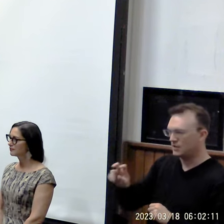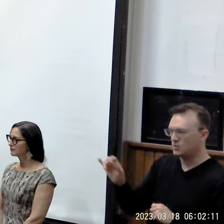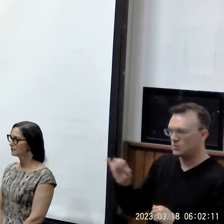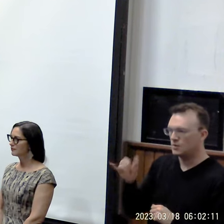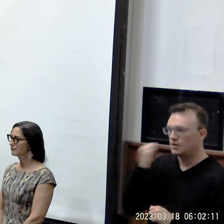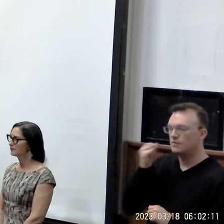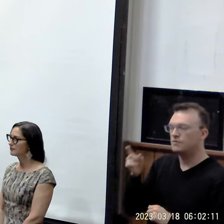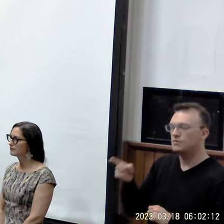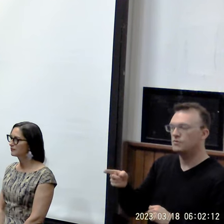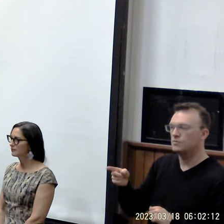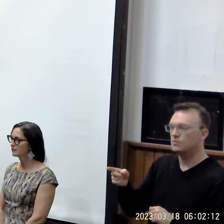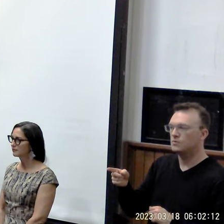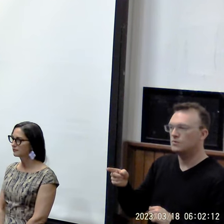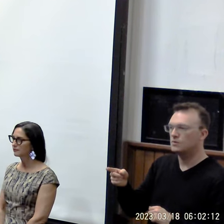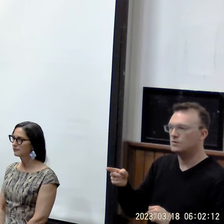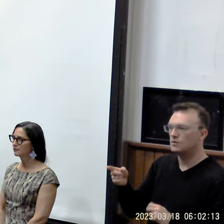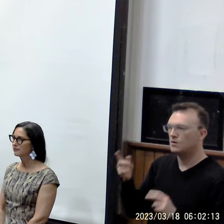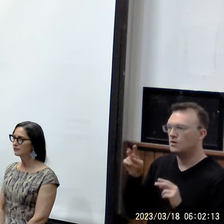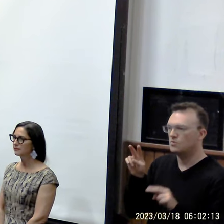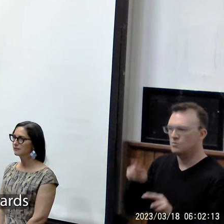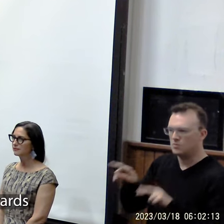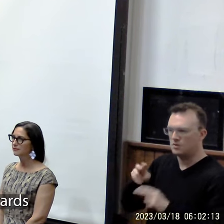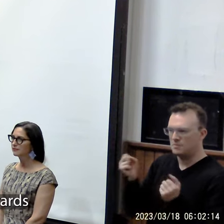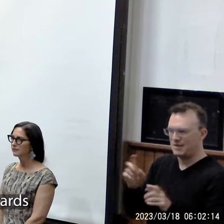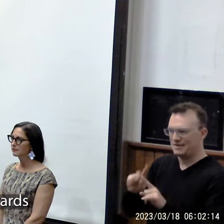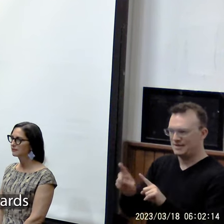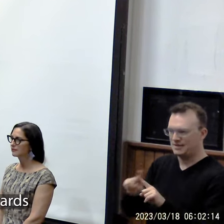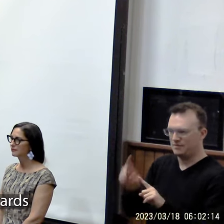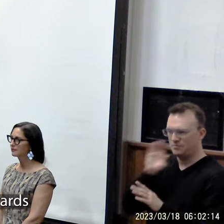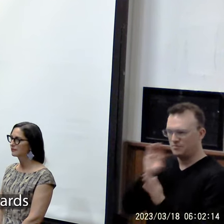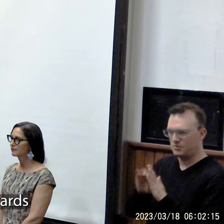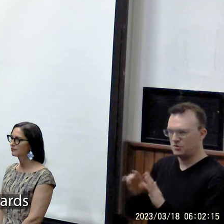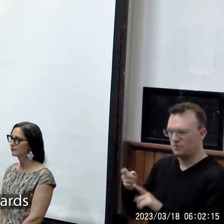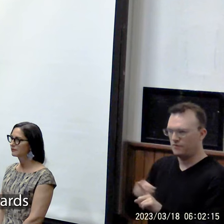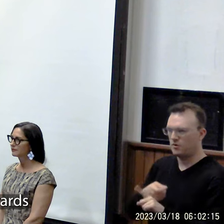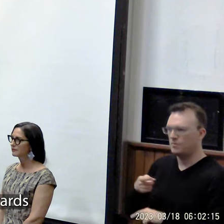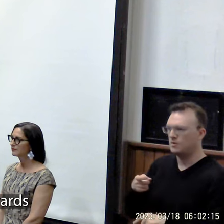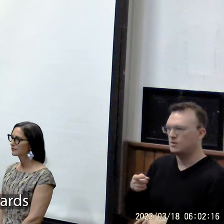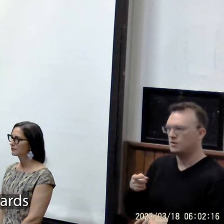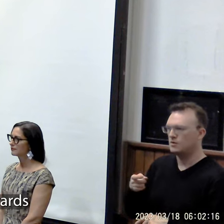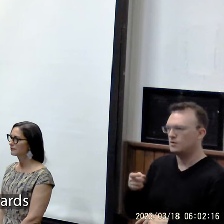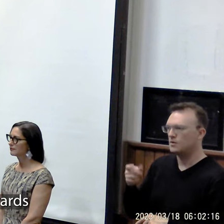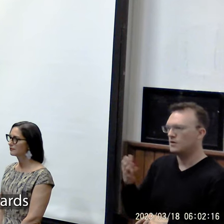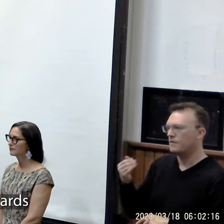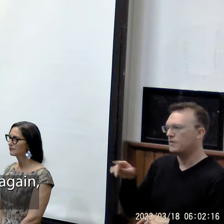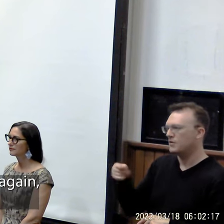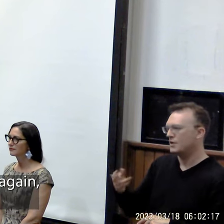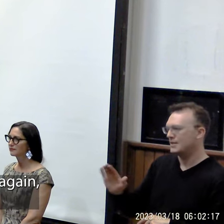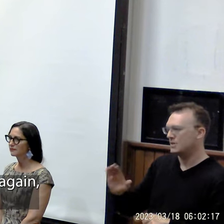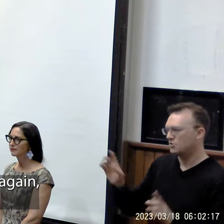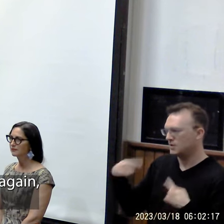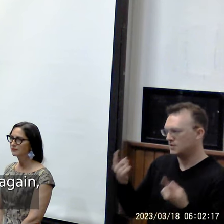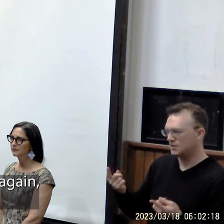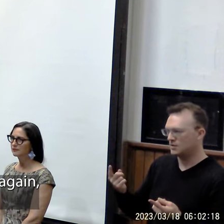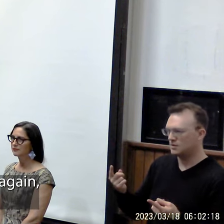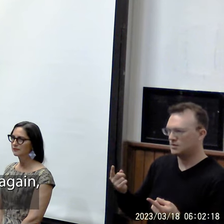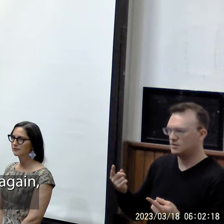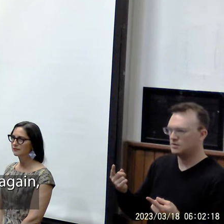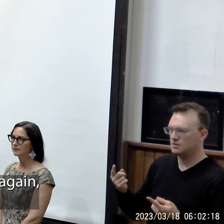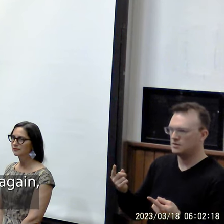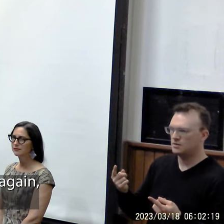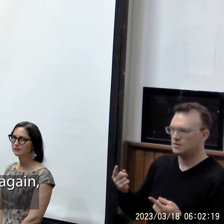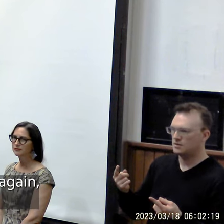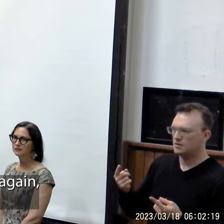you look at lots of images from the 15th century onwards, and you know, Mary quoting